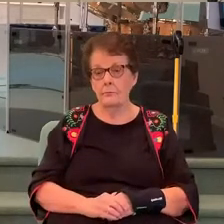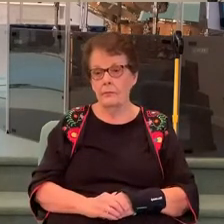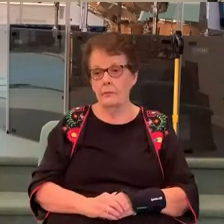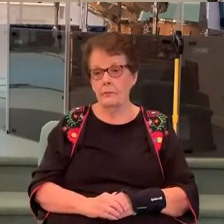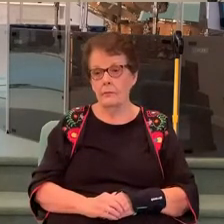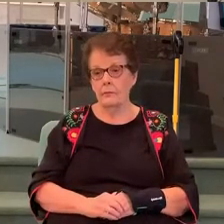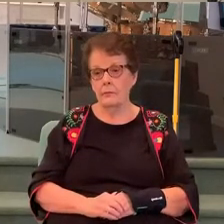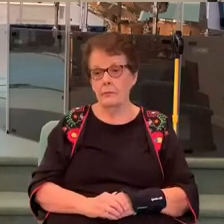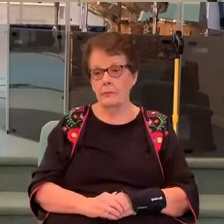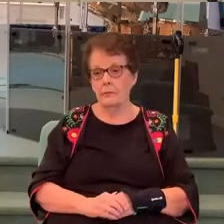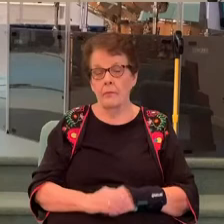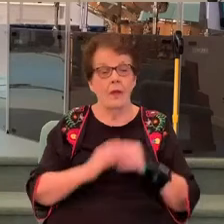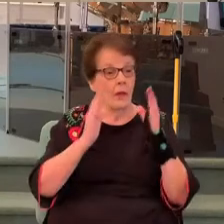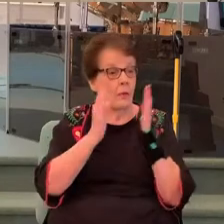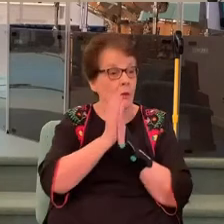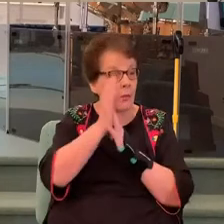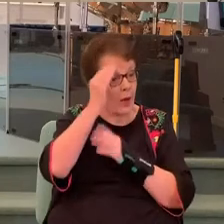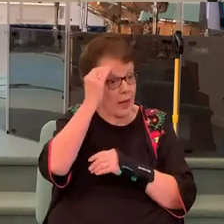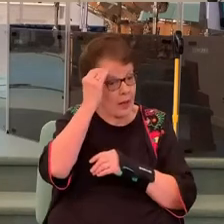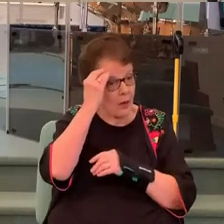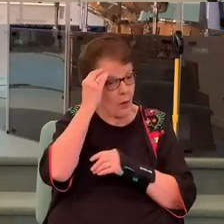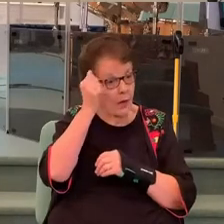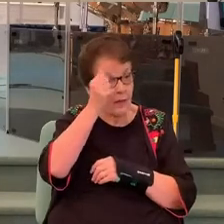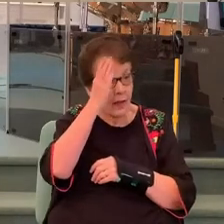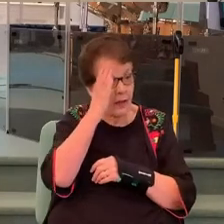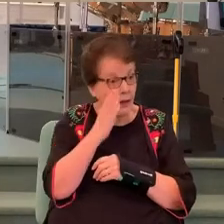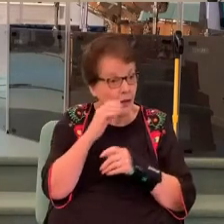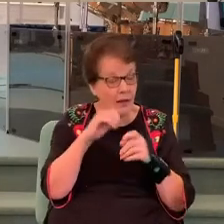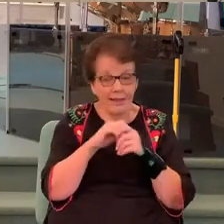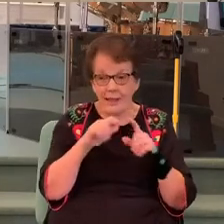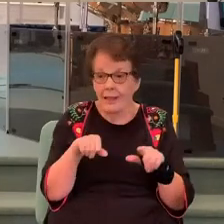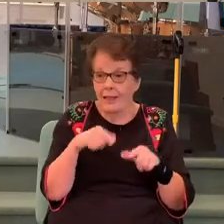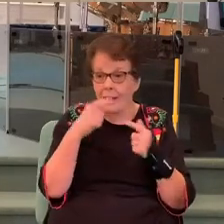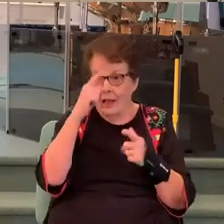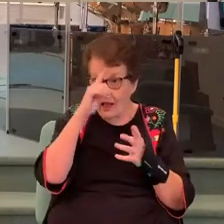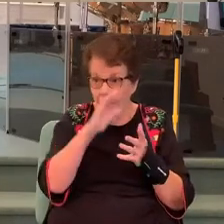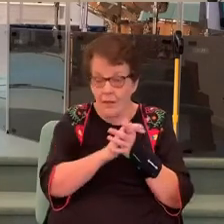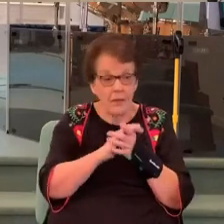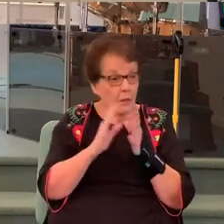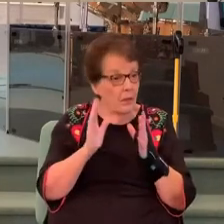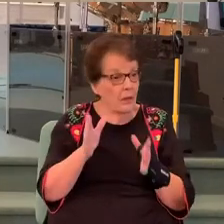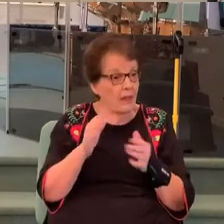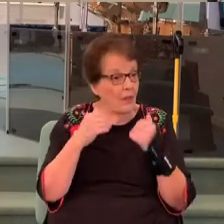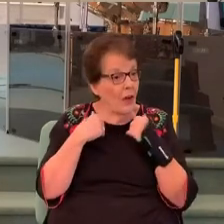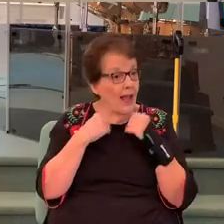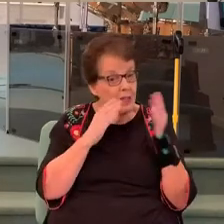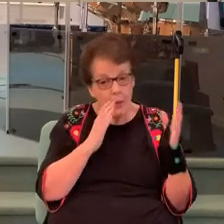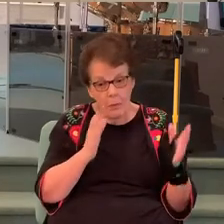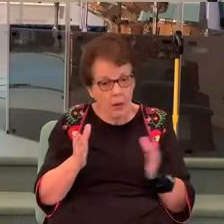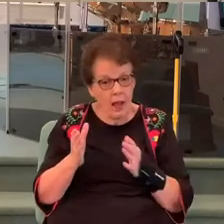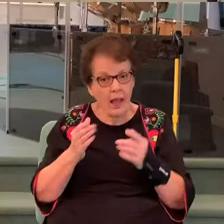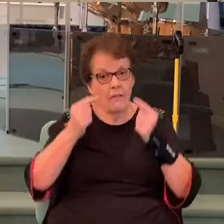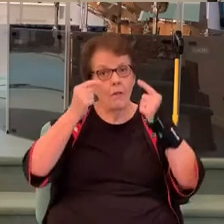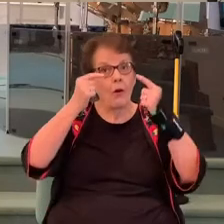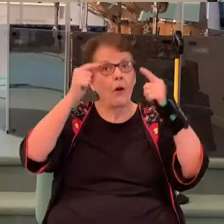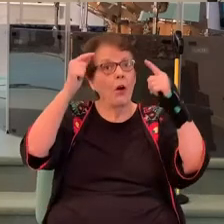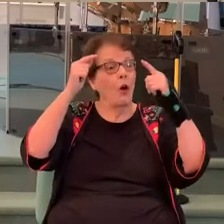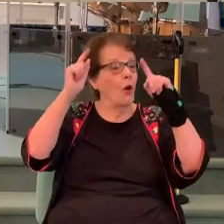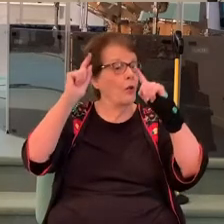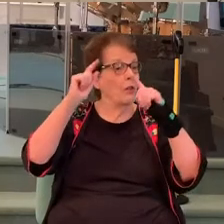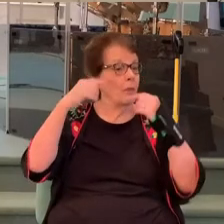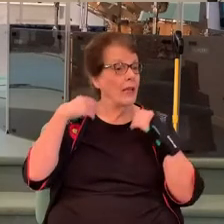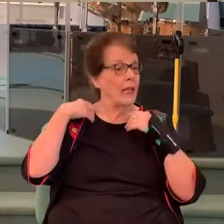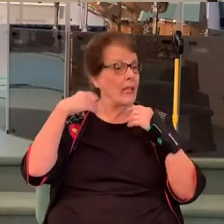We pray knowing that God in the life of the believer has a plan for ultimate healing and restoration.